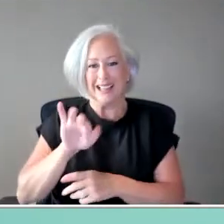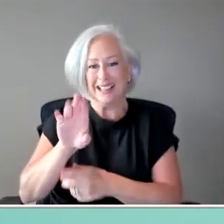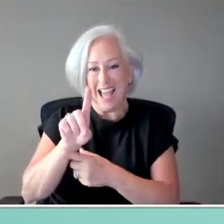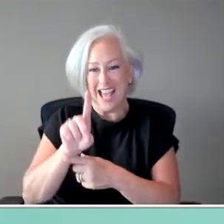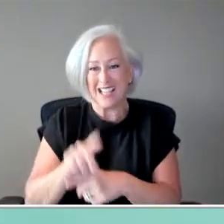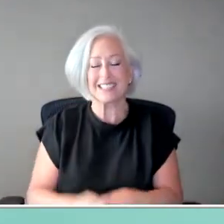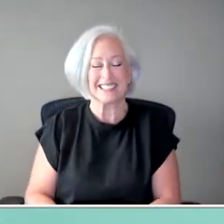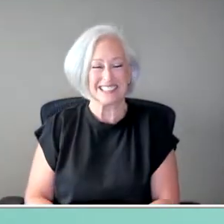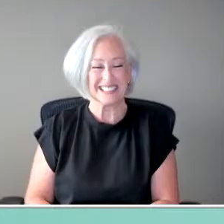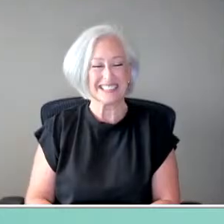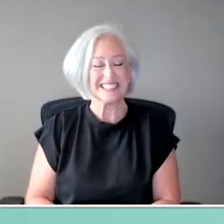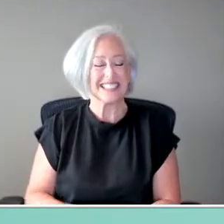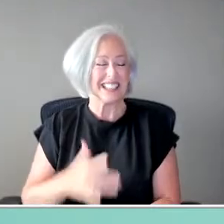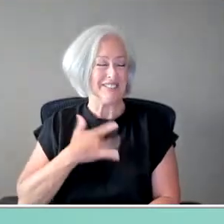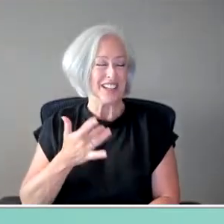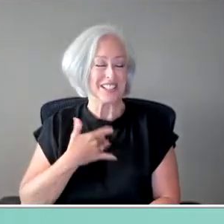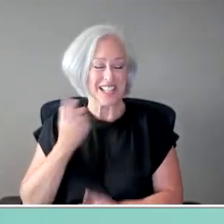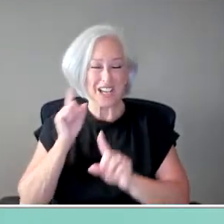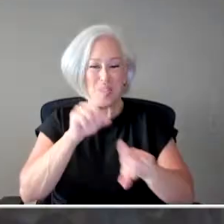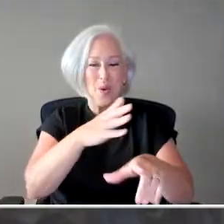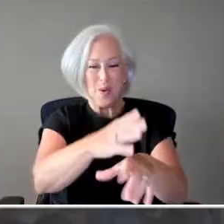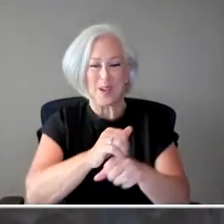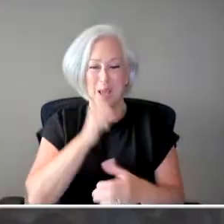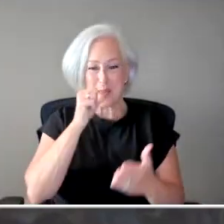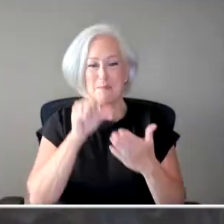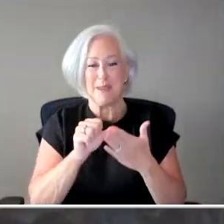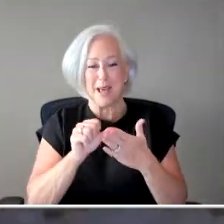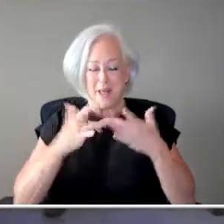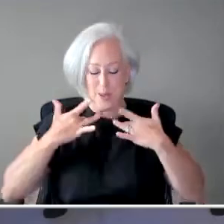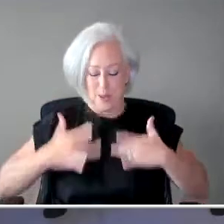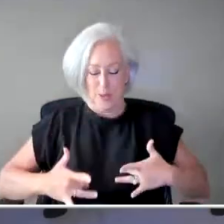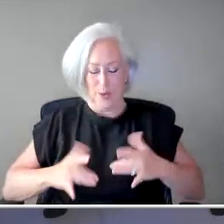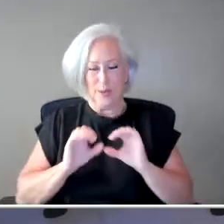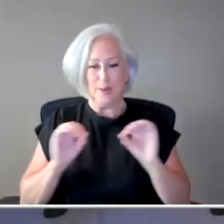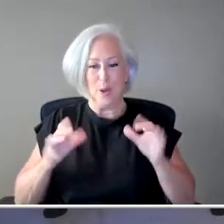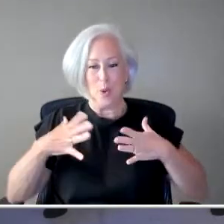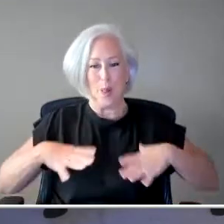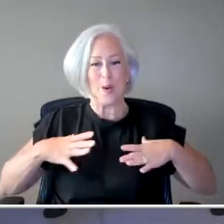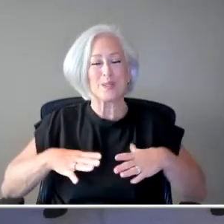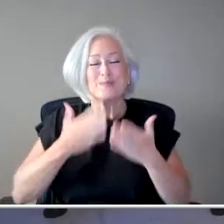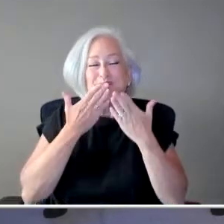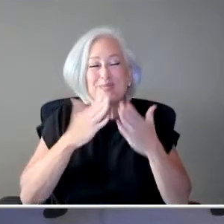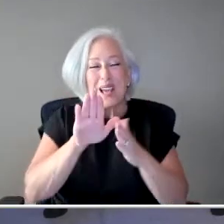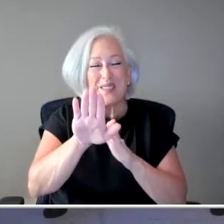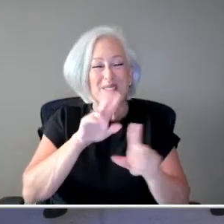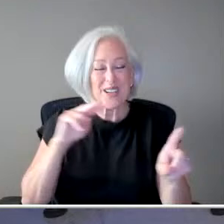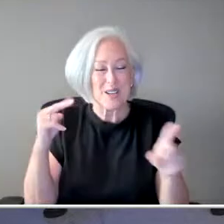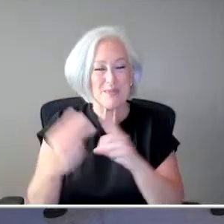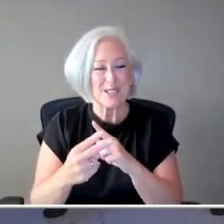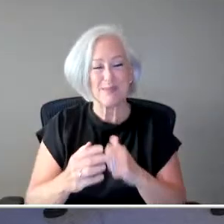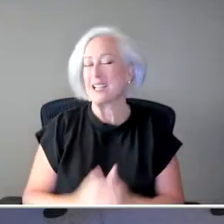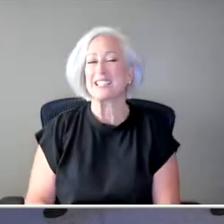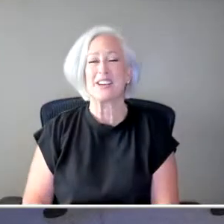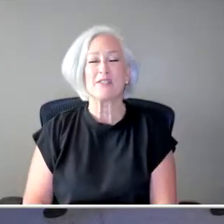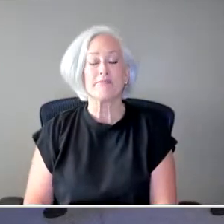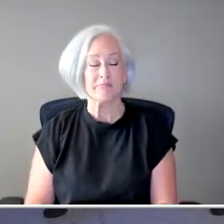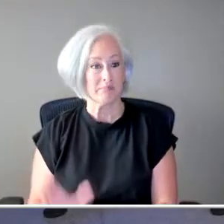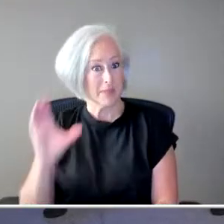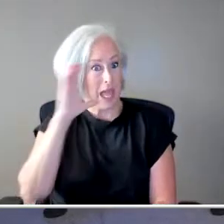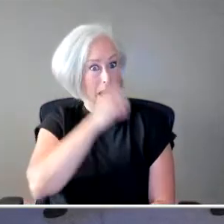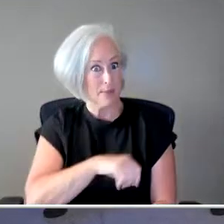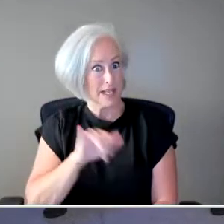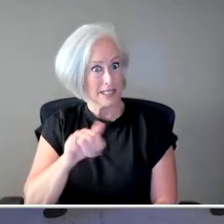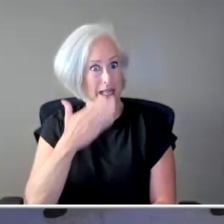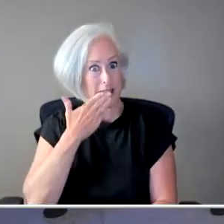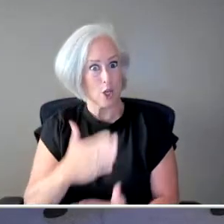what it feels like. So, very interesting. So again, thank you for your perspective on that. I would imagine good feedback from